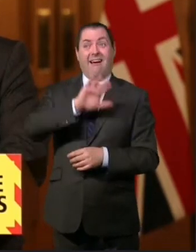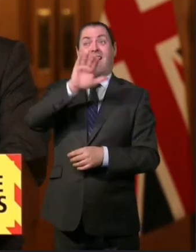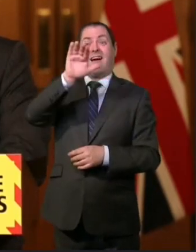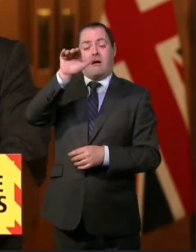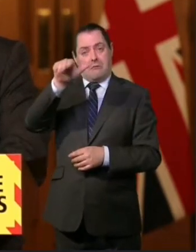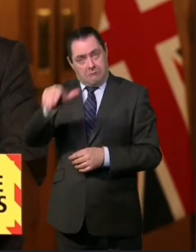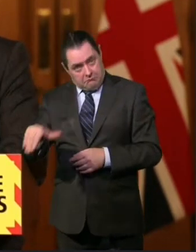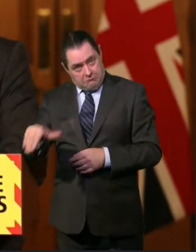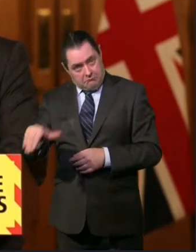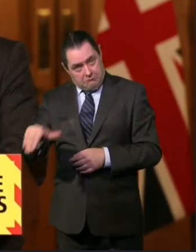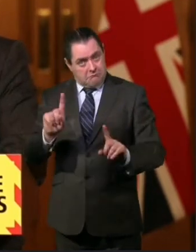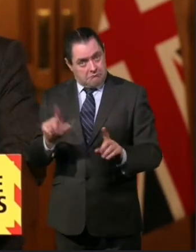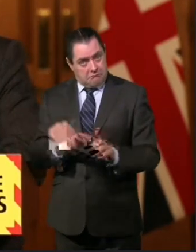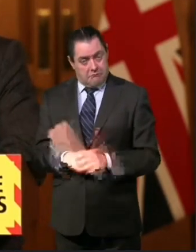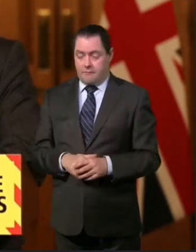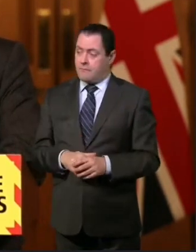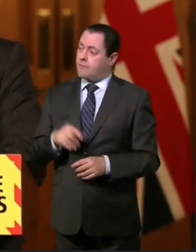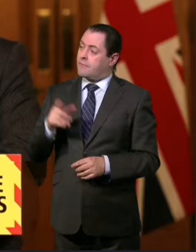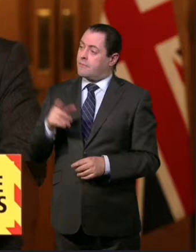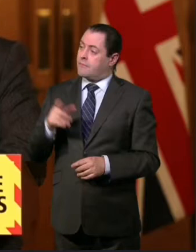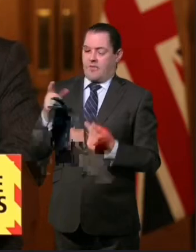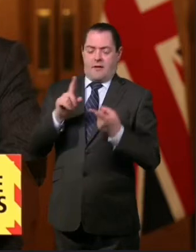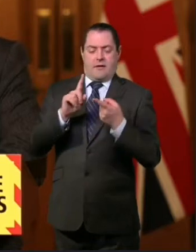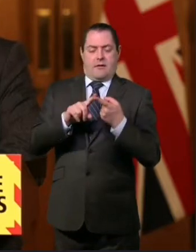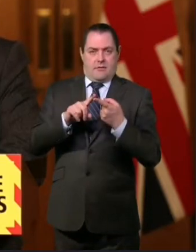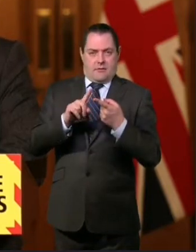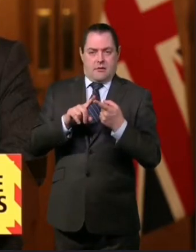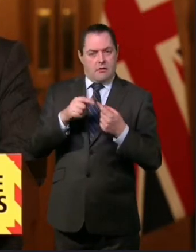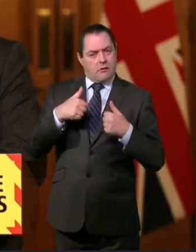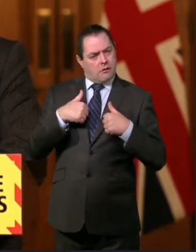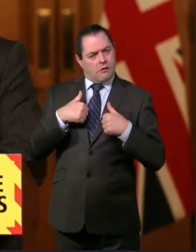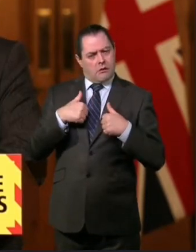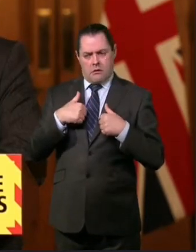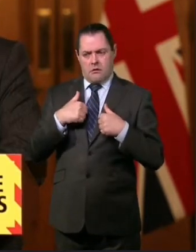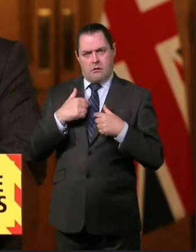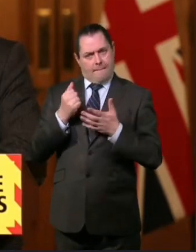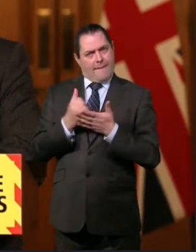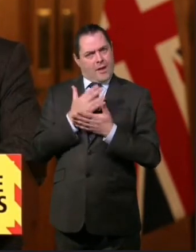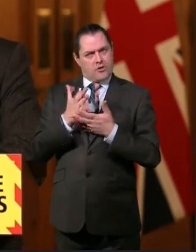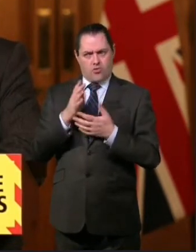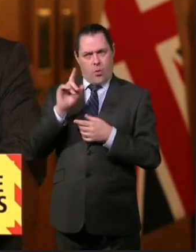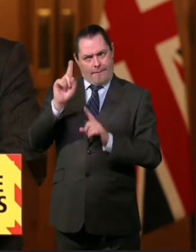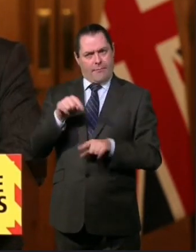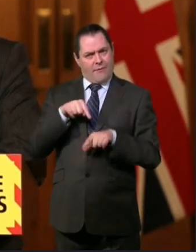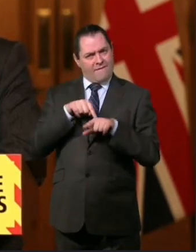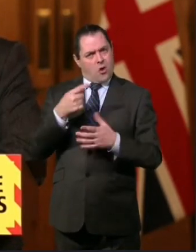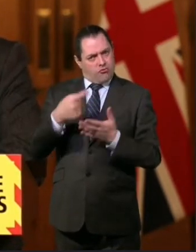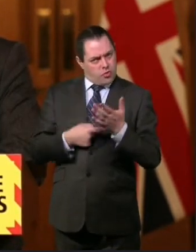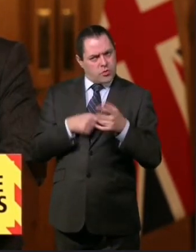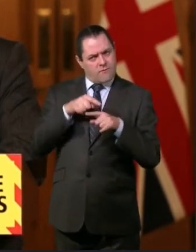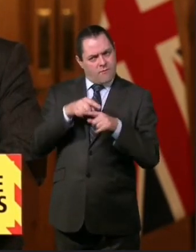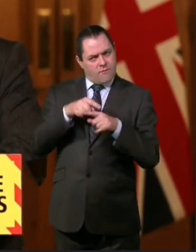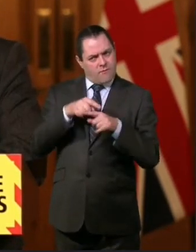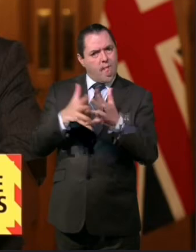enforcing the law very stringently with increasing toughness. You'll have seen what the Home Secretary, what Priddy had to say